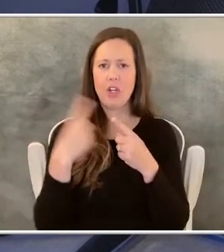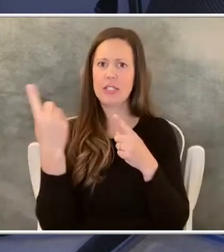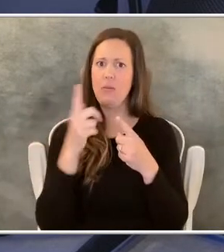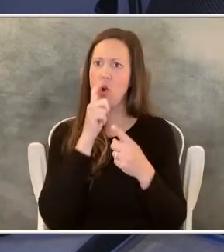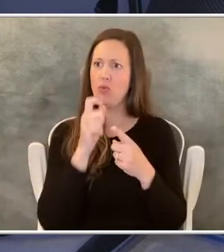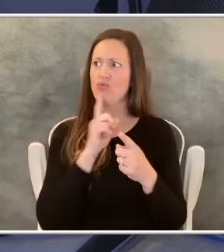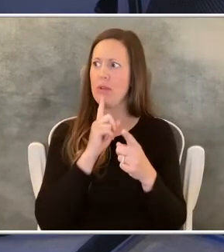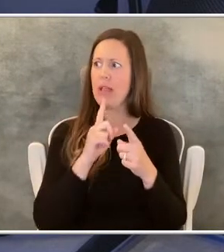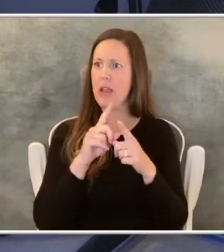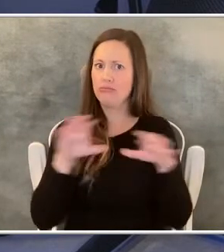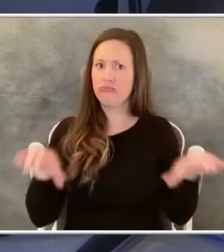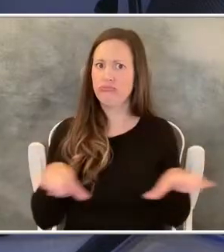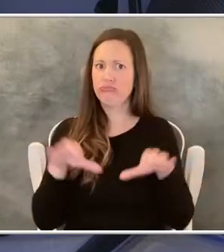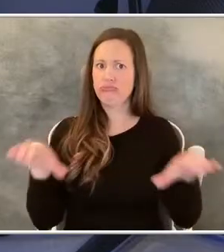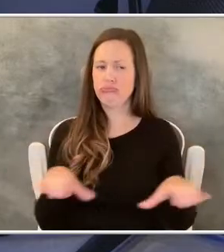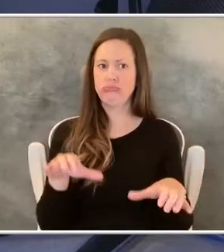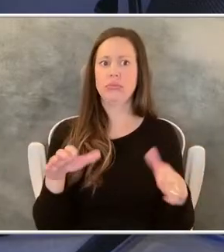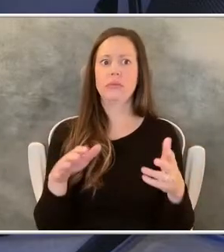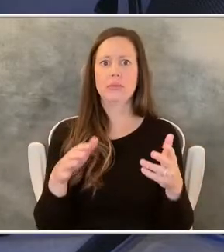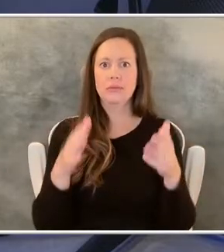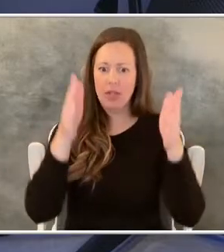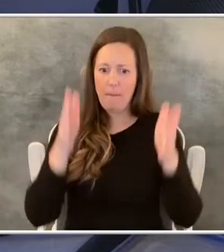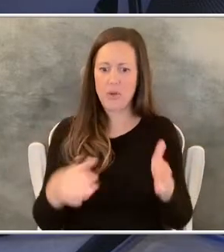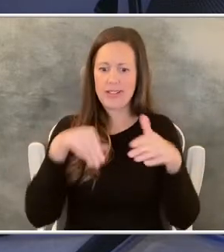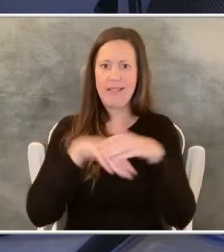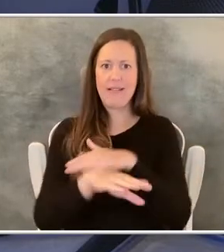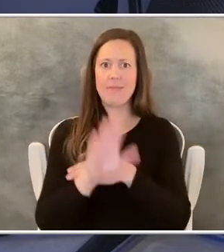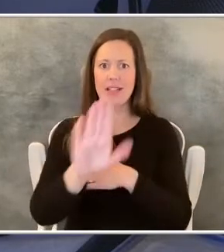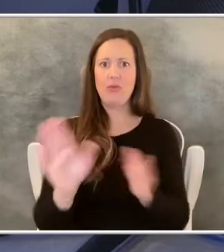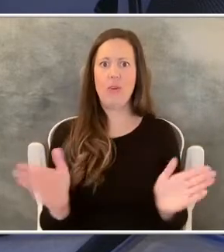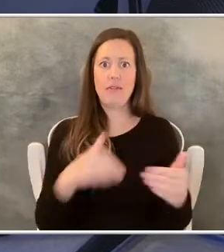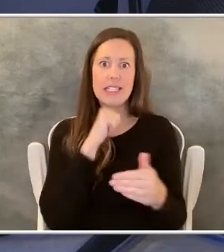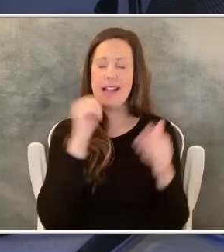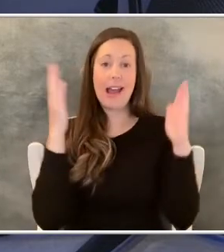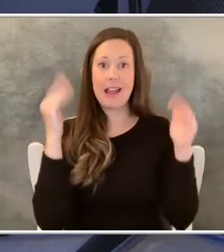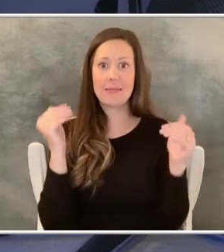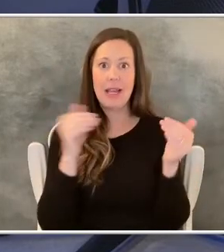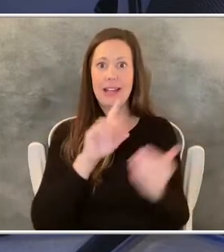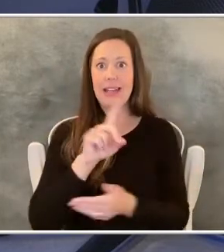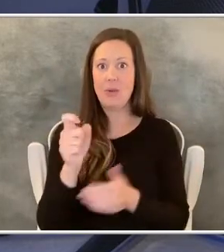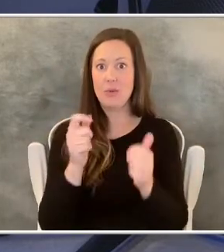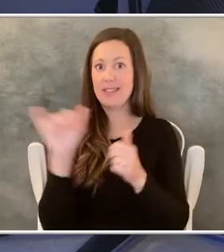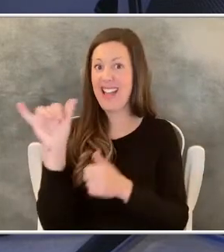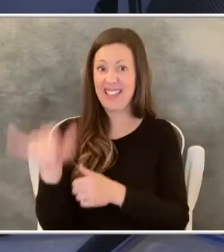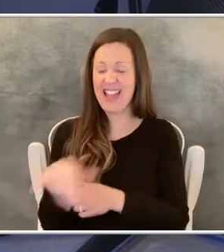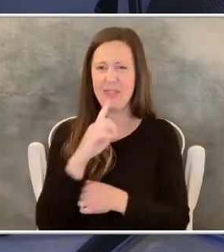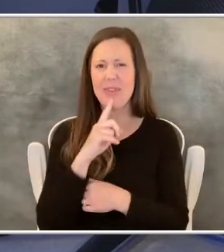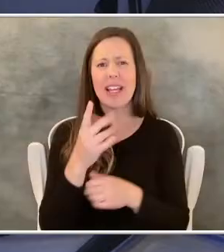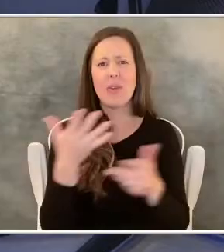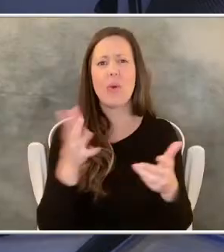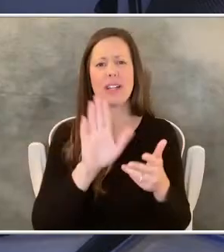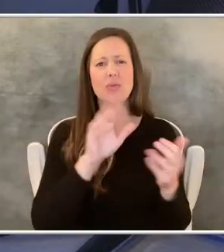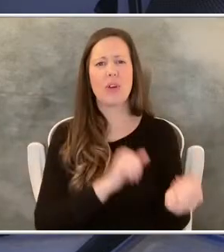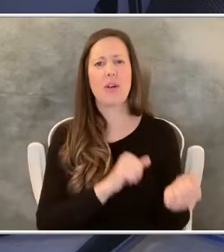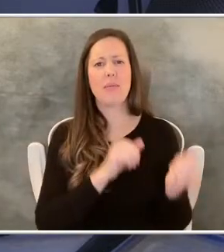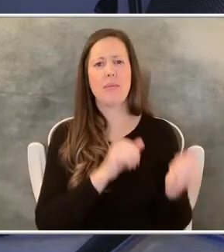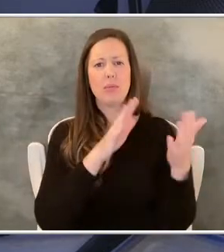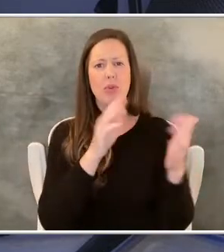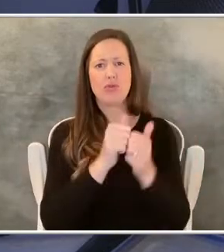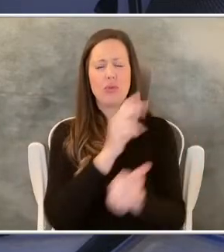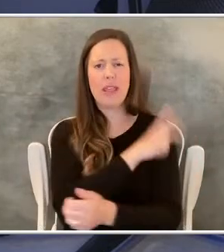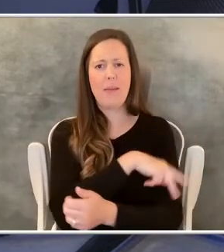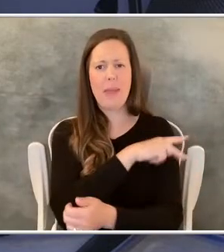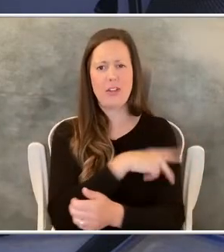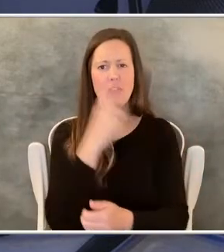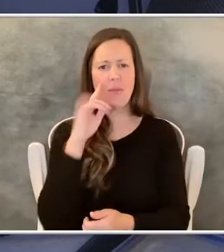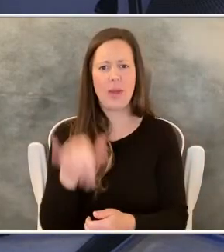comes in to your office, they're certainly not expecting a diagnosis like this. What's your approach with a patient who's